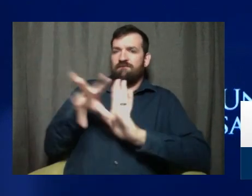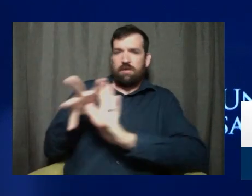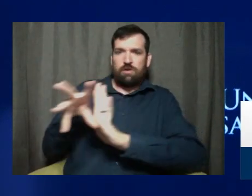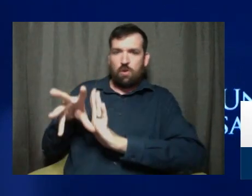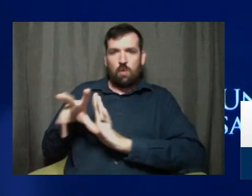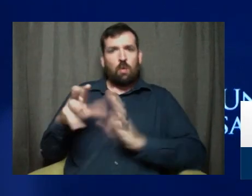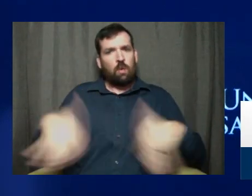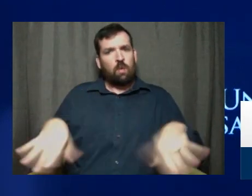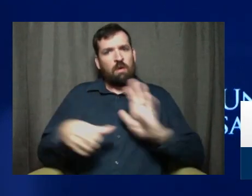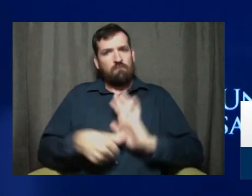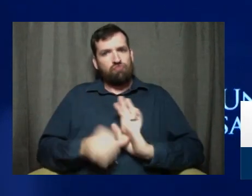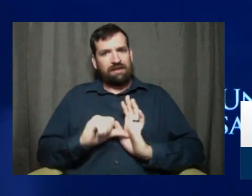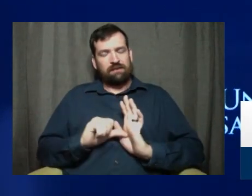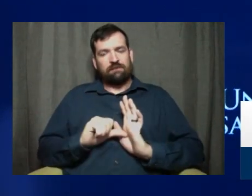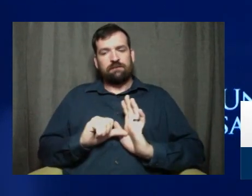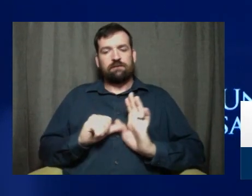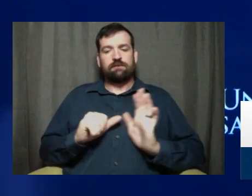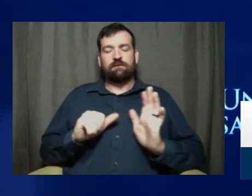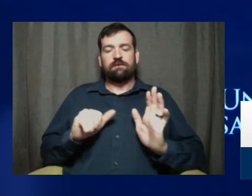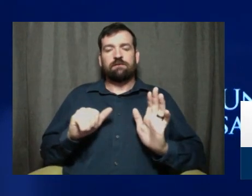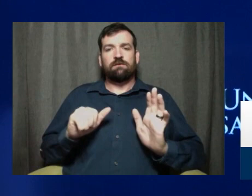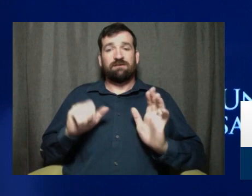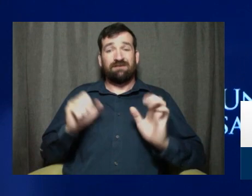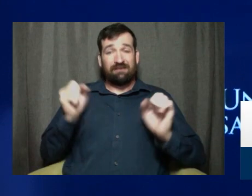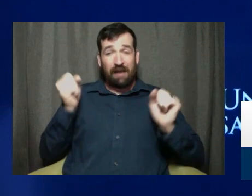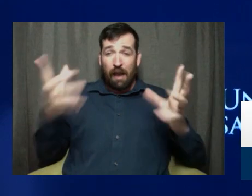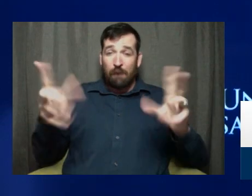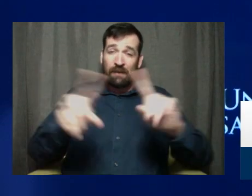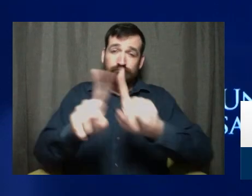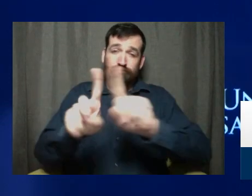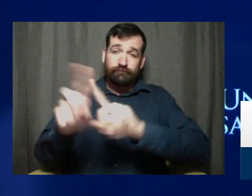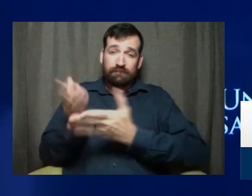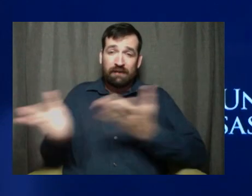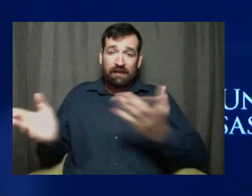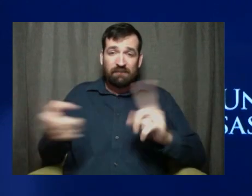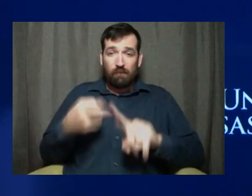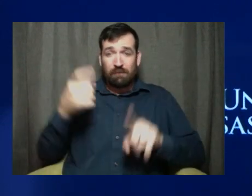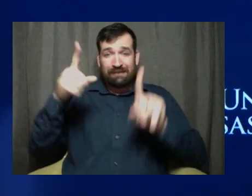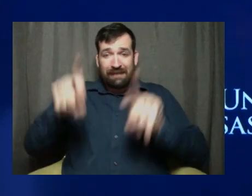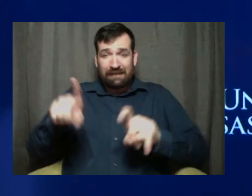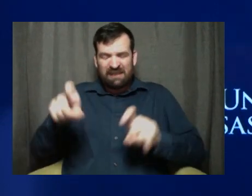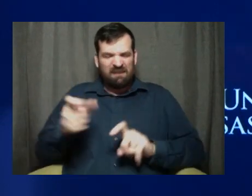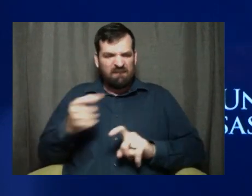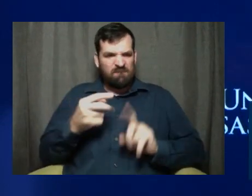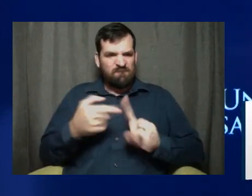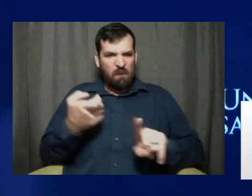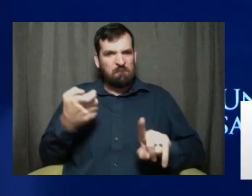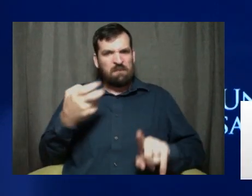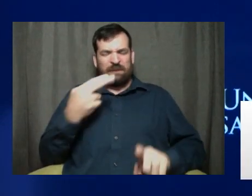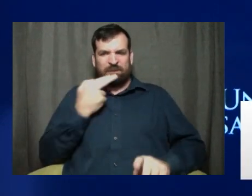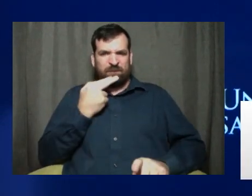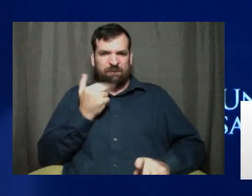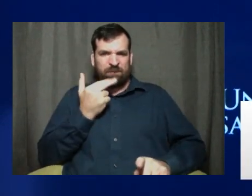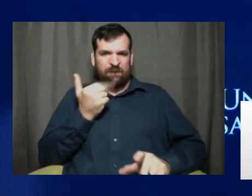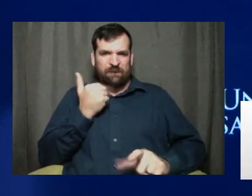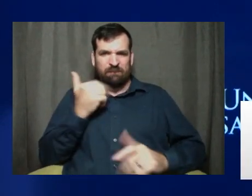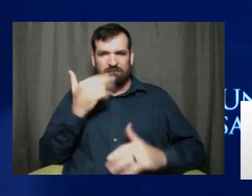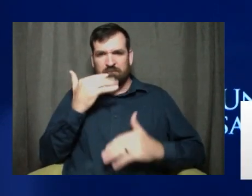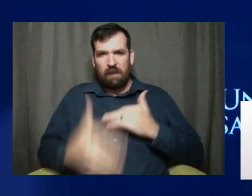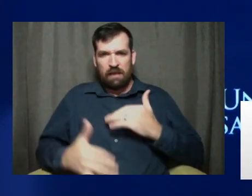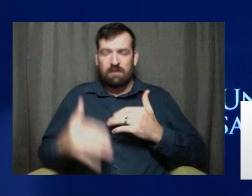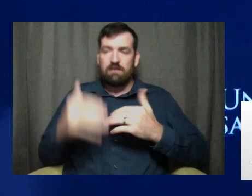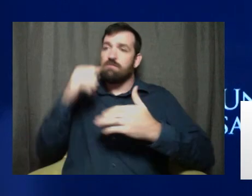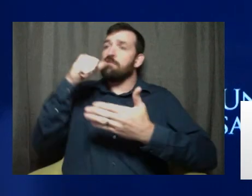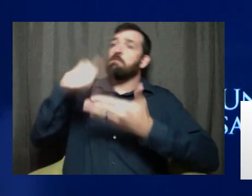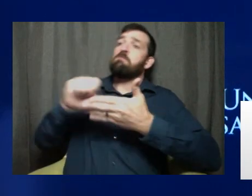impressive is the amount of things that are being tested off a couple little tiny drops of blood that's put on a card that then gets mailed to Topeka,